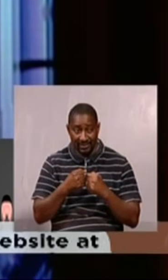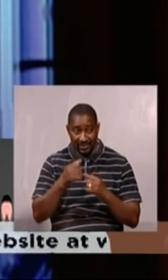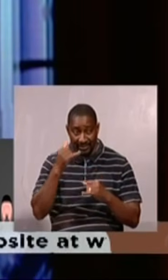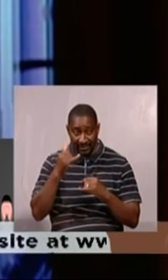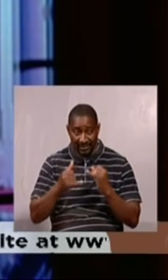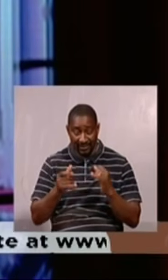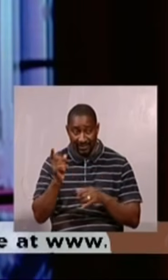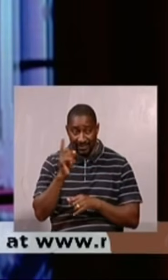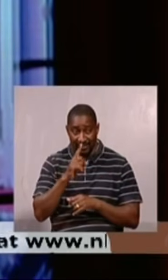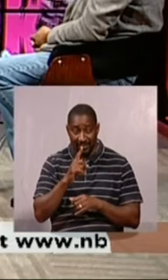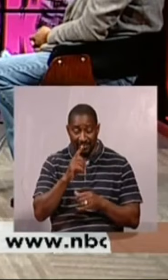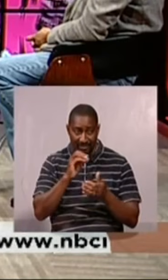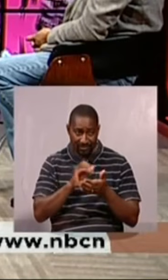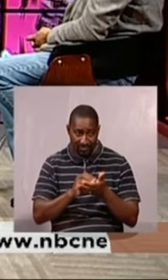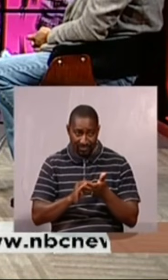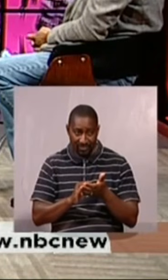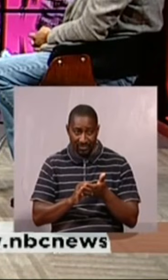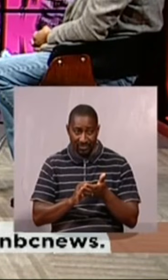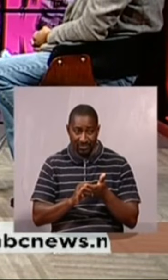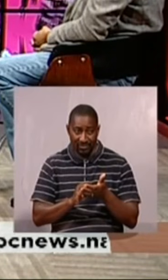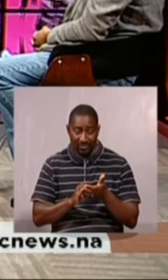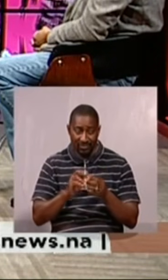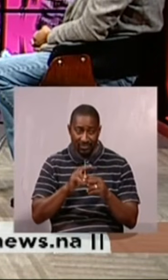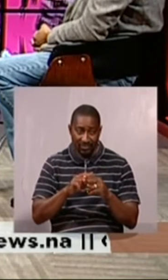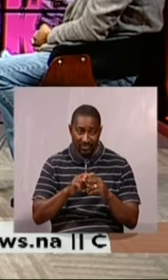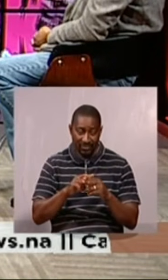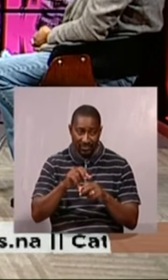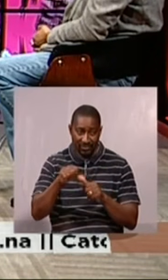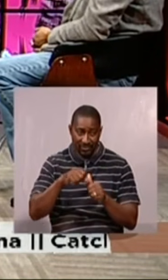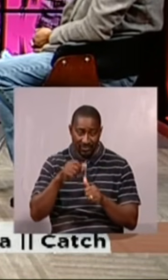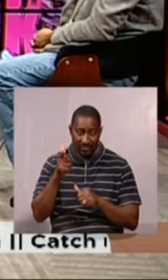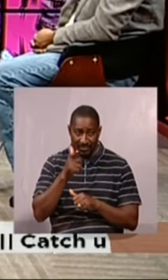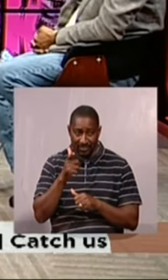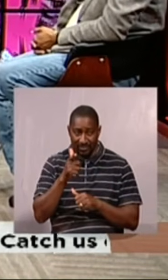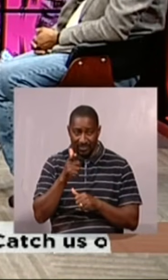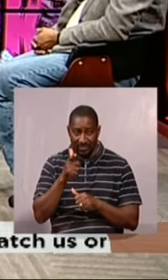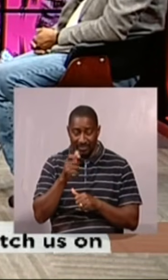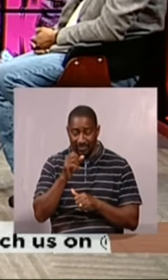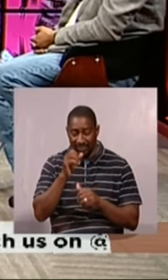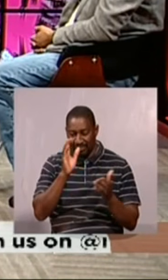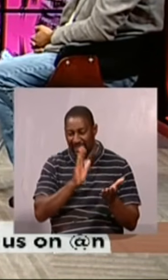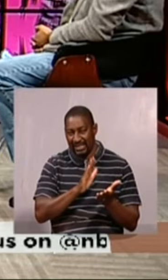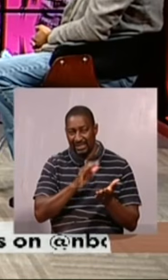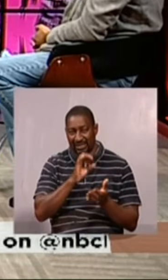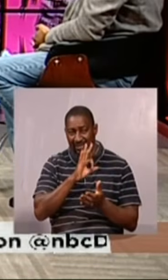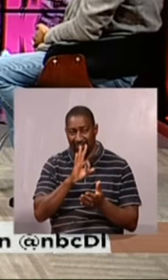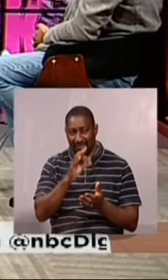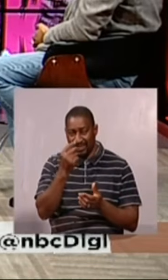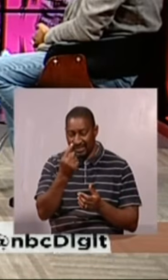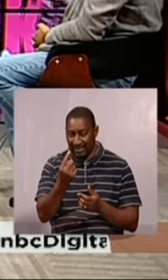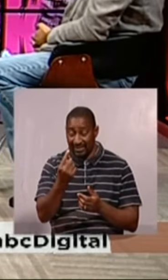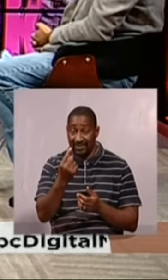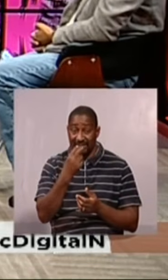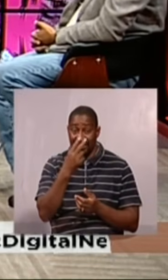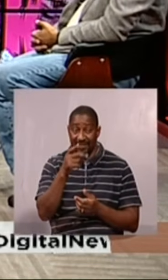day, we can have documents about style guide of using social media, but it will only remain that if we don't act on it. So for everybody that's watching this